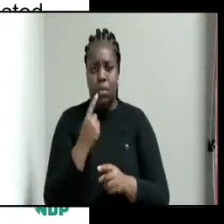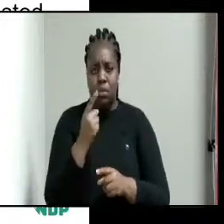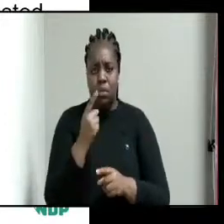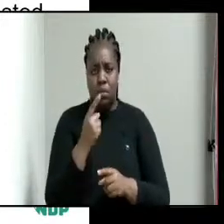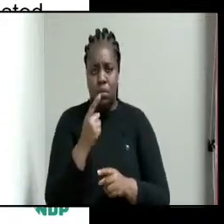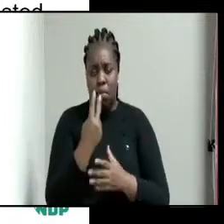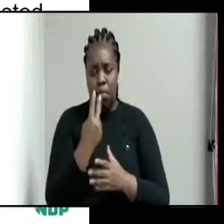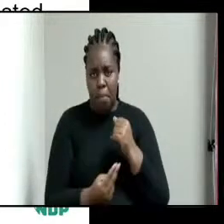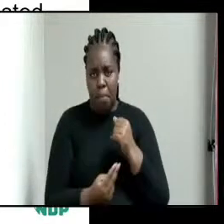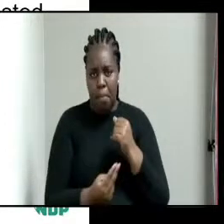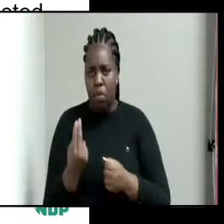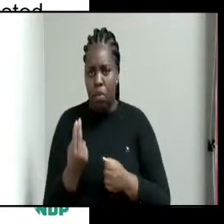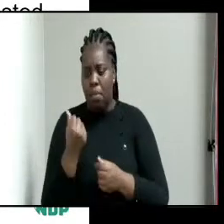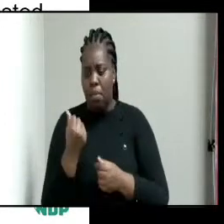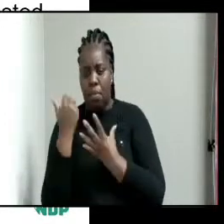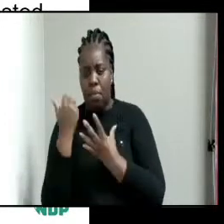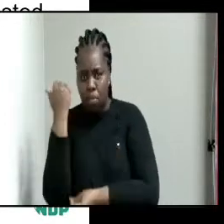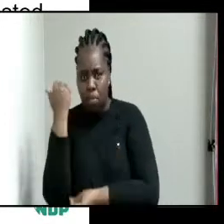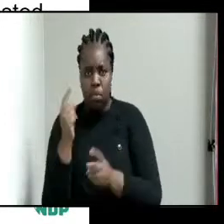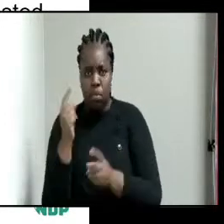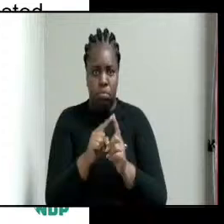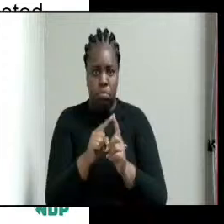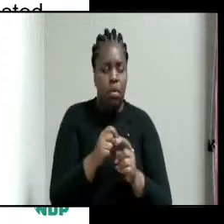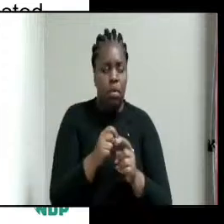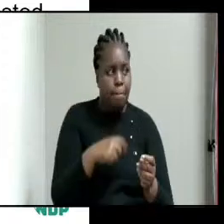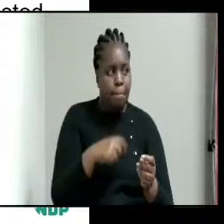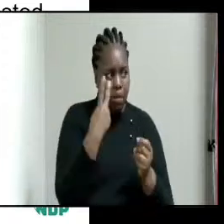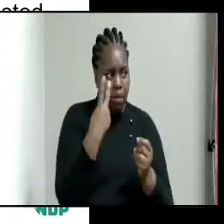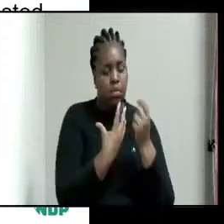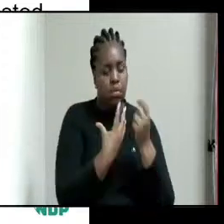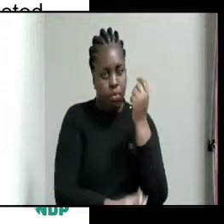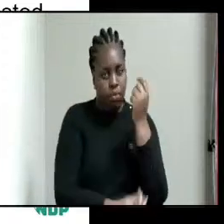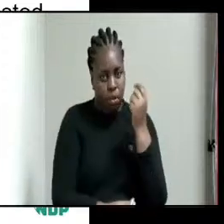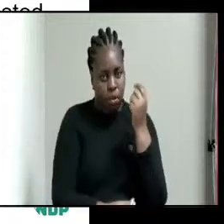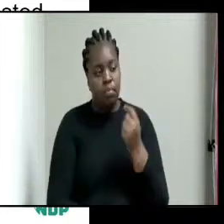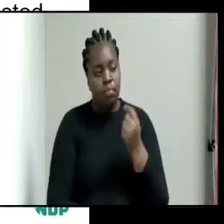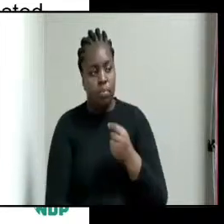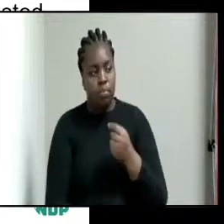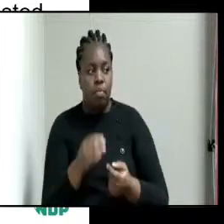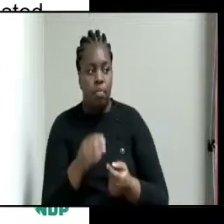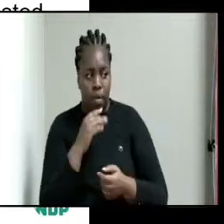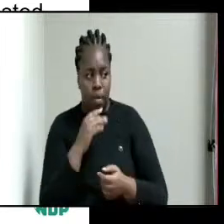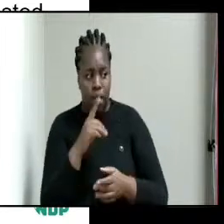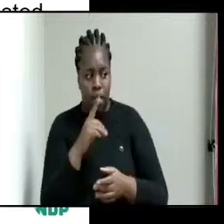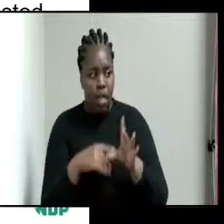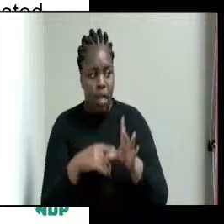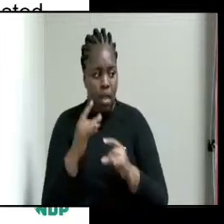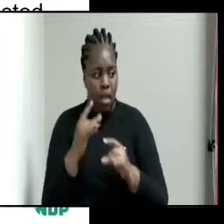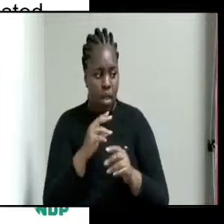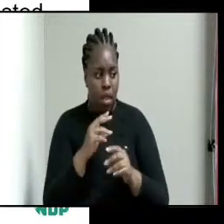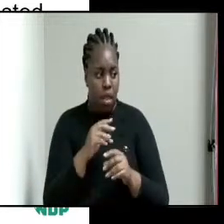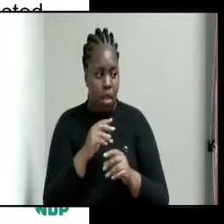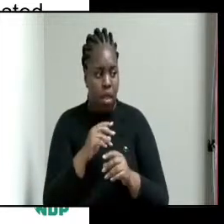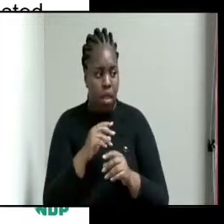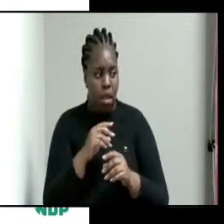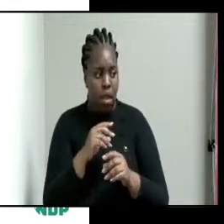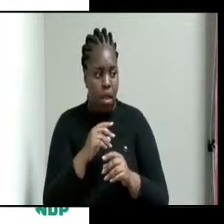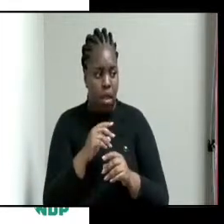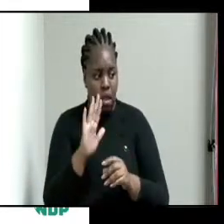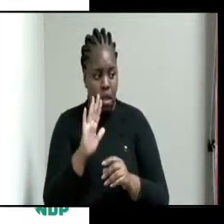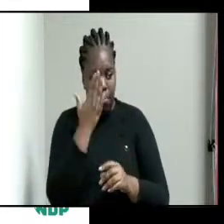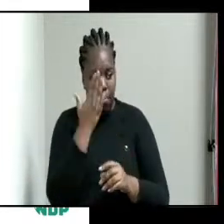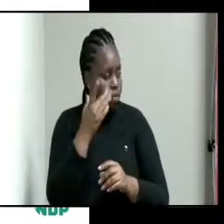are both money poor and multidimensionally poor. So this is the analytic approach that the MODA